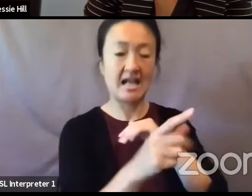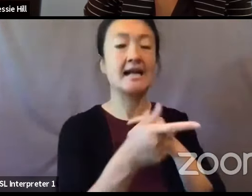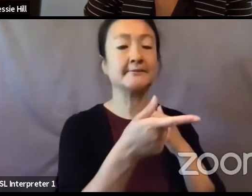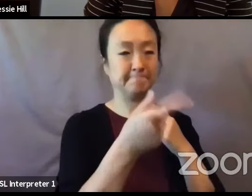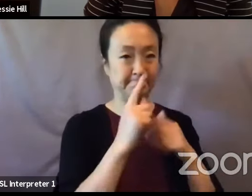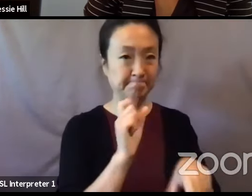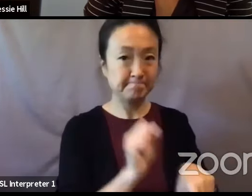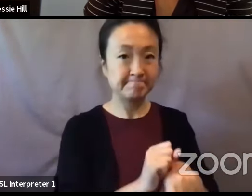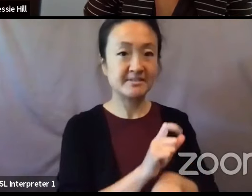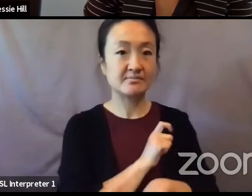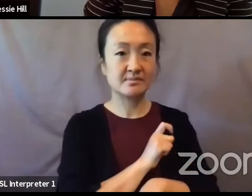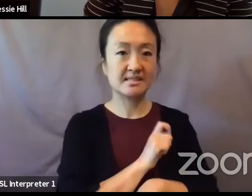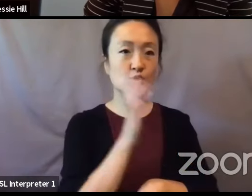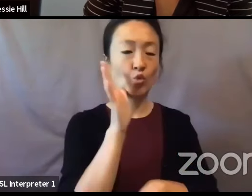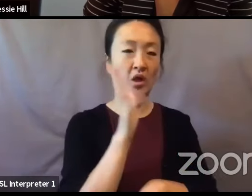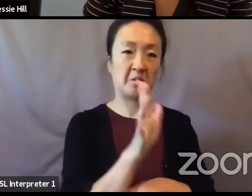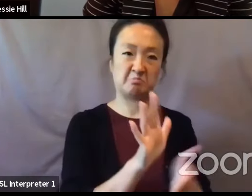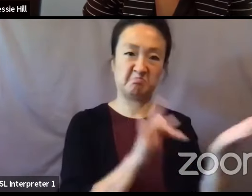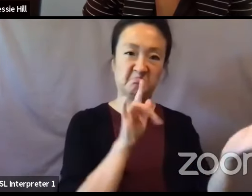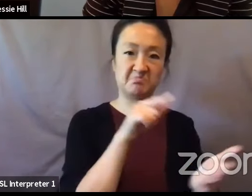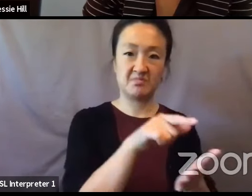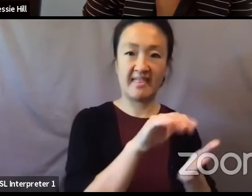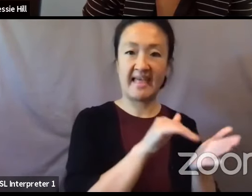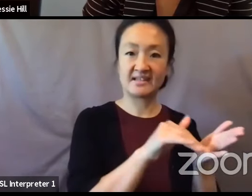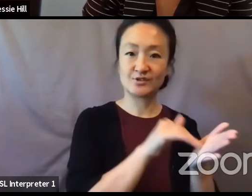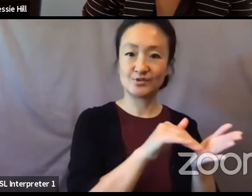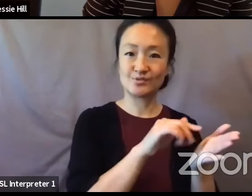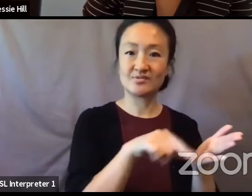to use that excuse